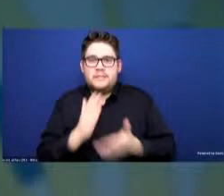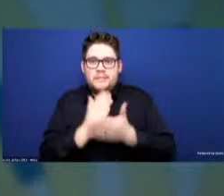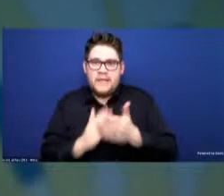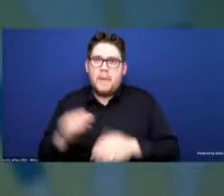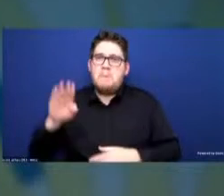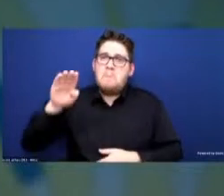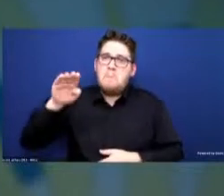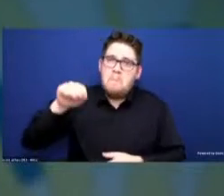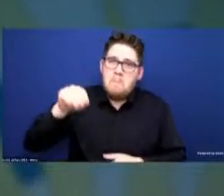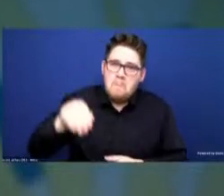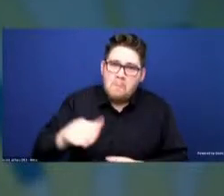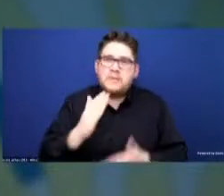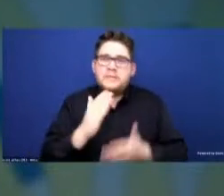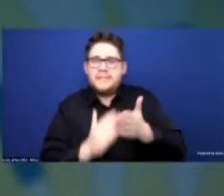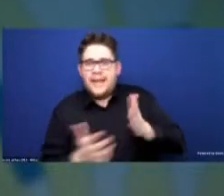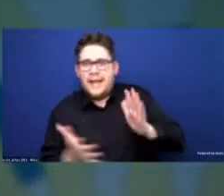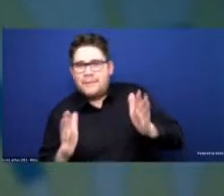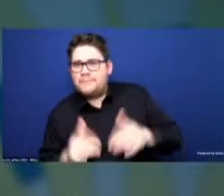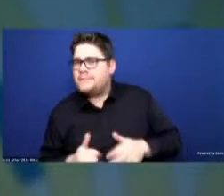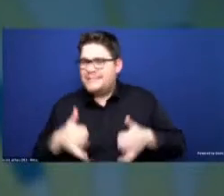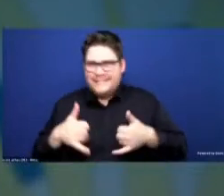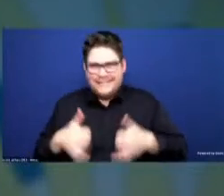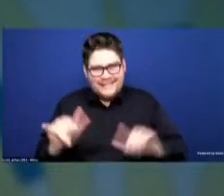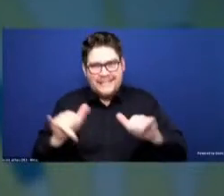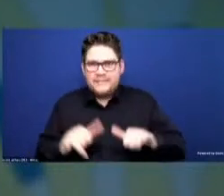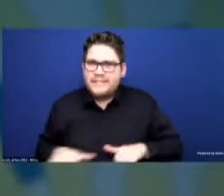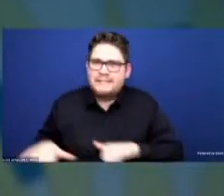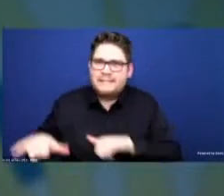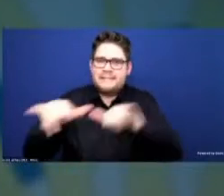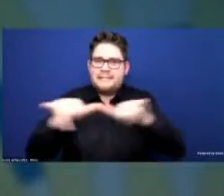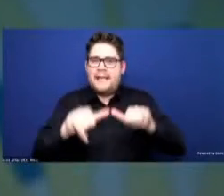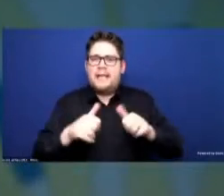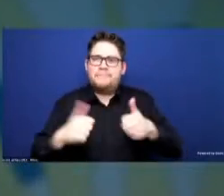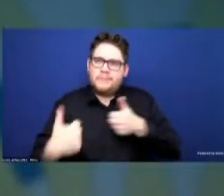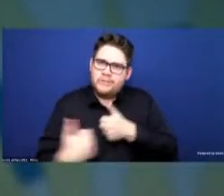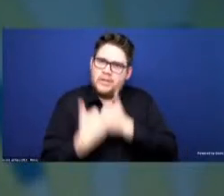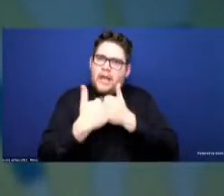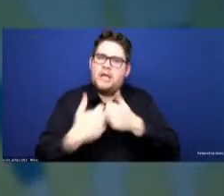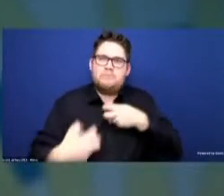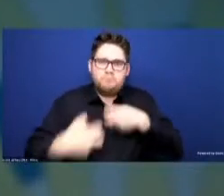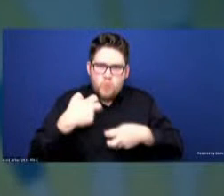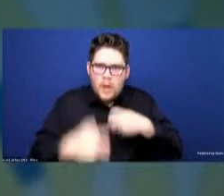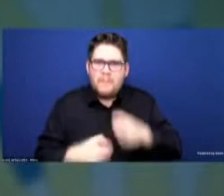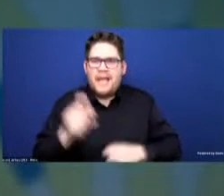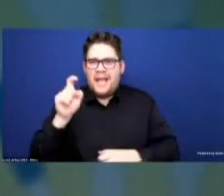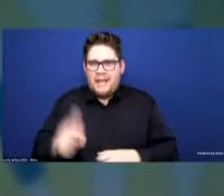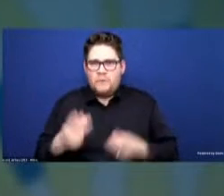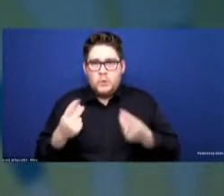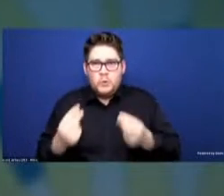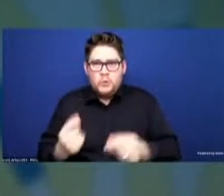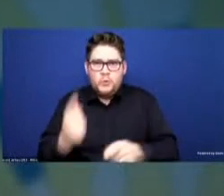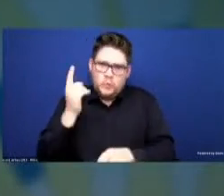all taking those actions to keep ourselves and our families and our communities safe.